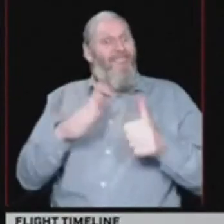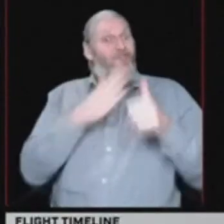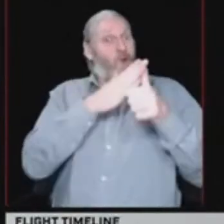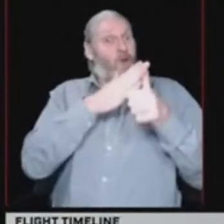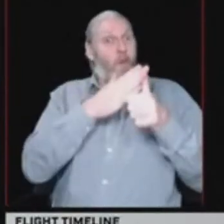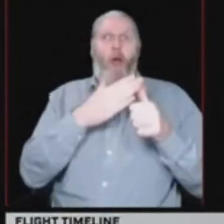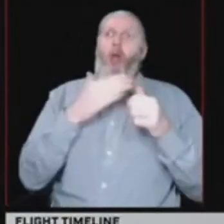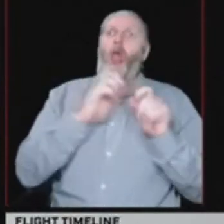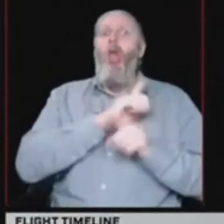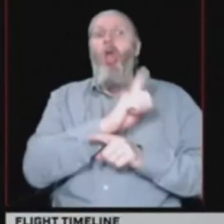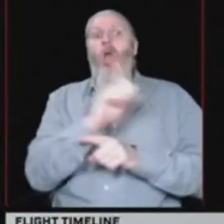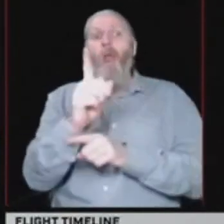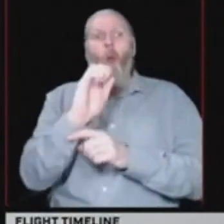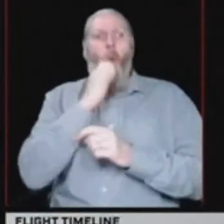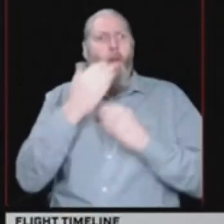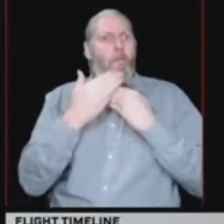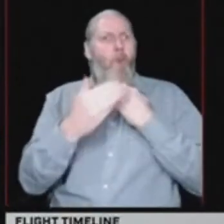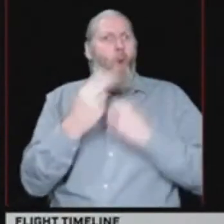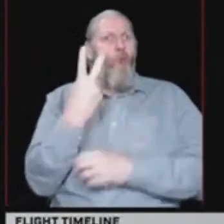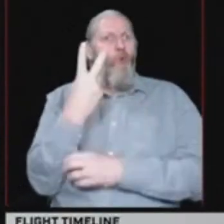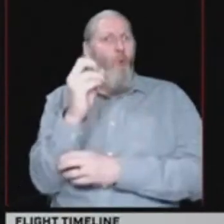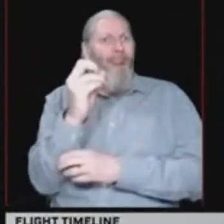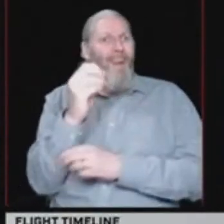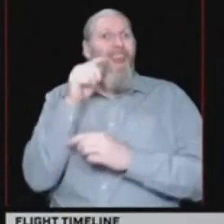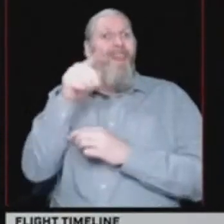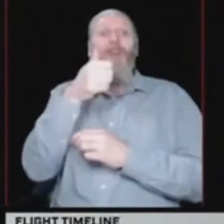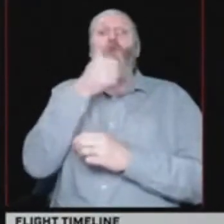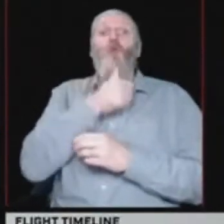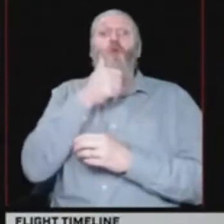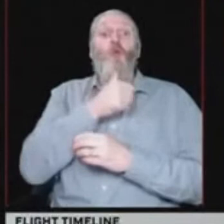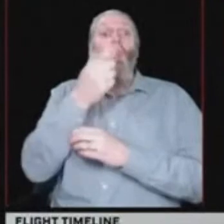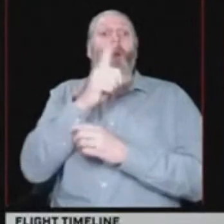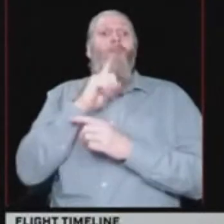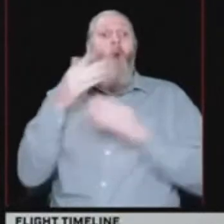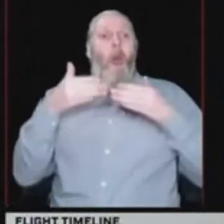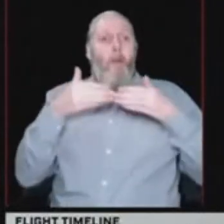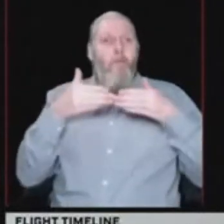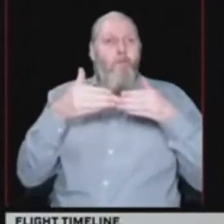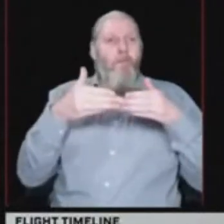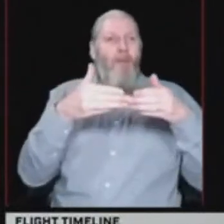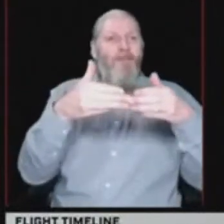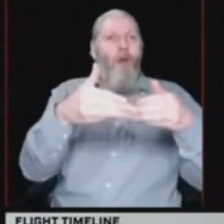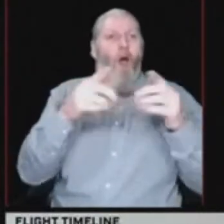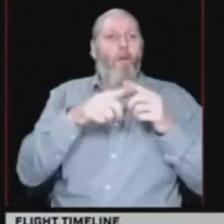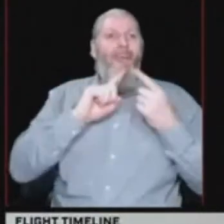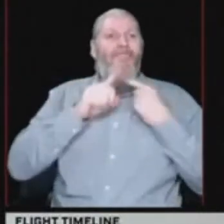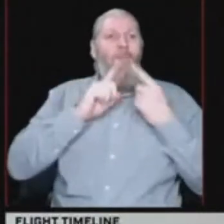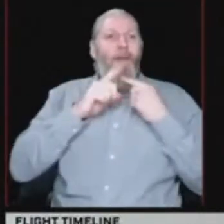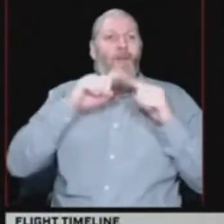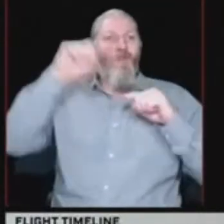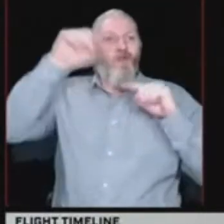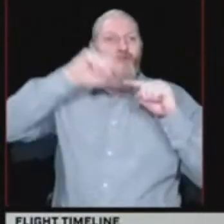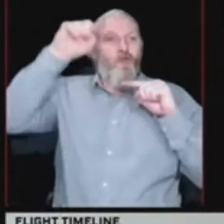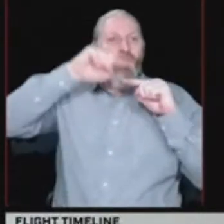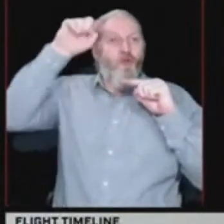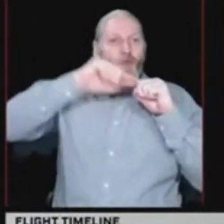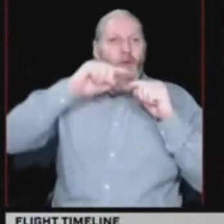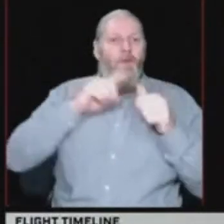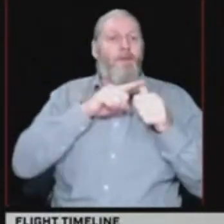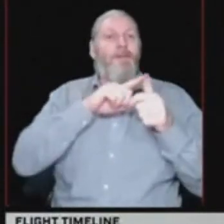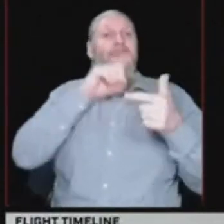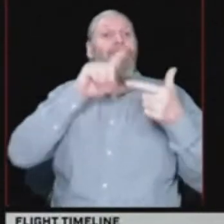provide space-based maritime domain awareness data to users. Another one is CIRC, or the